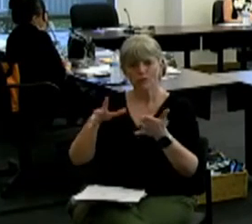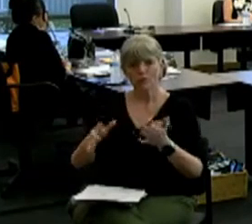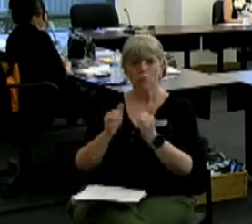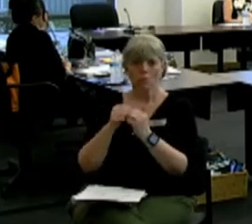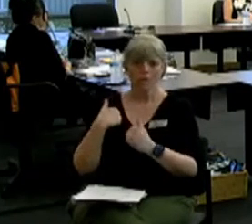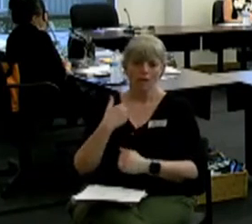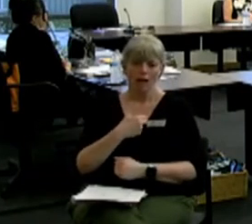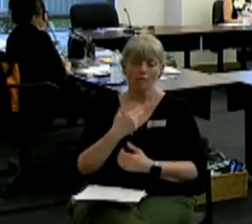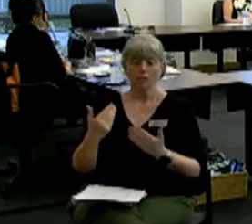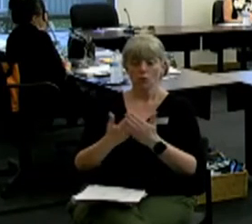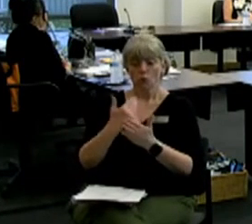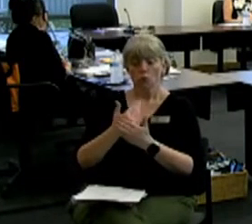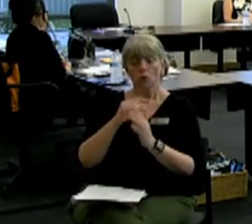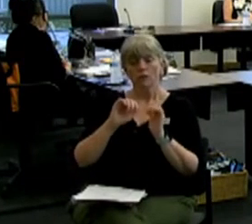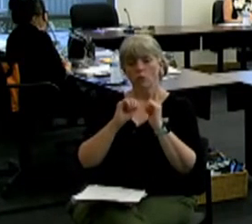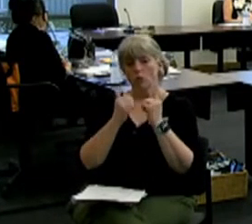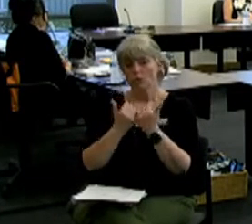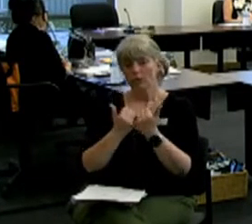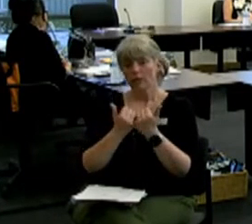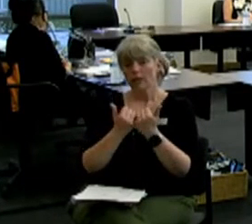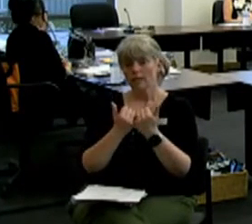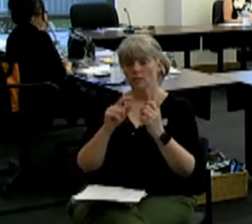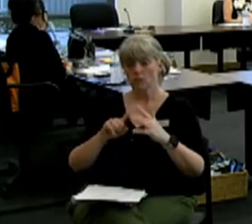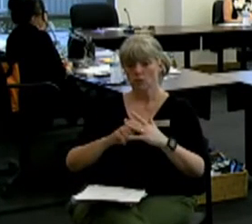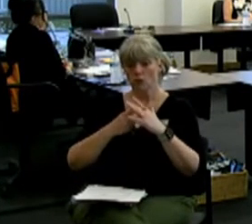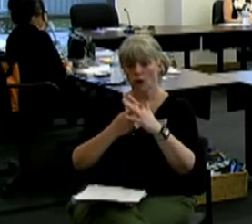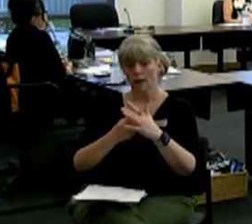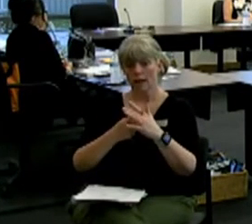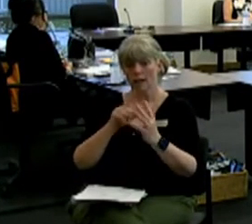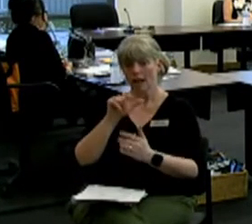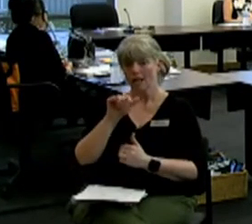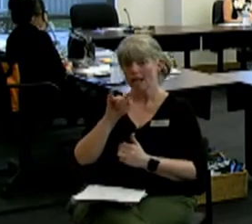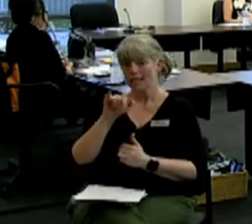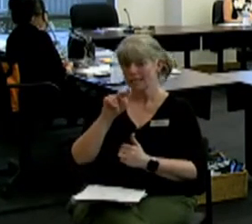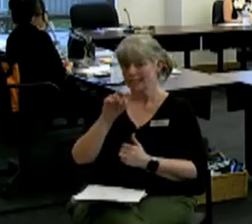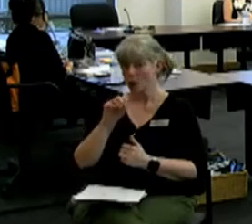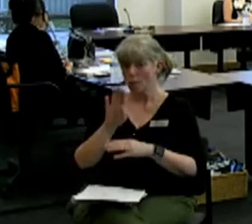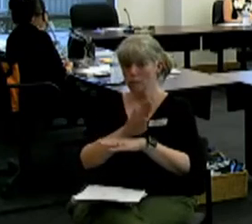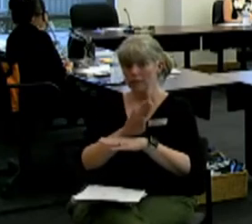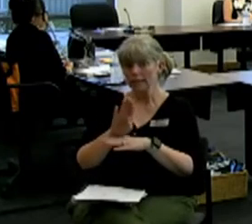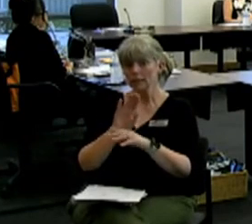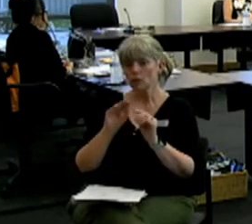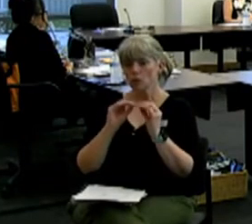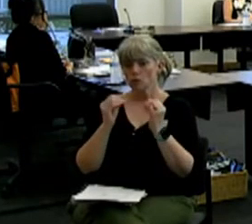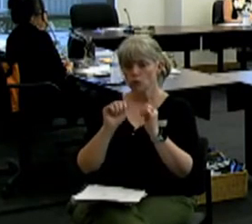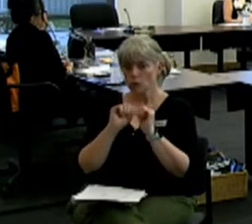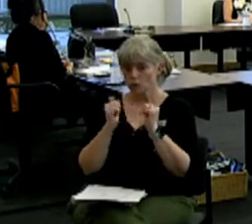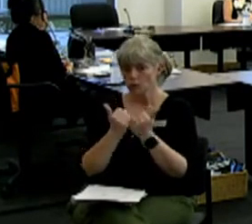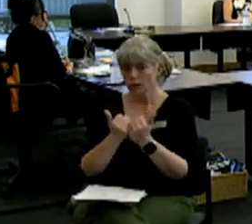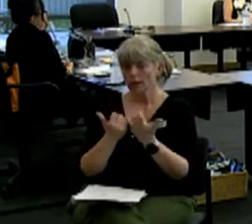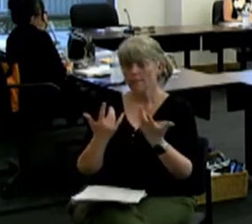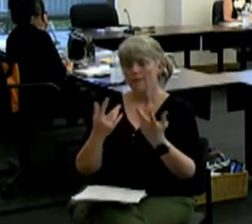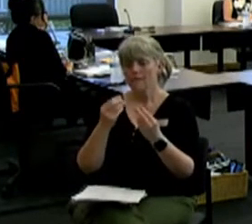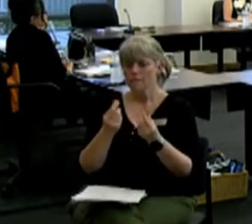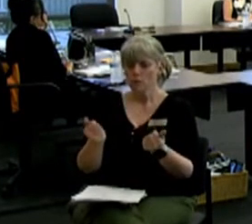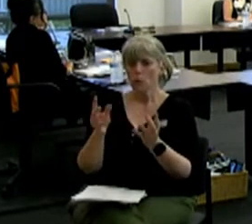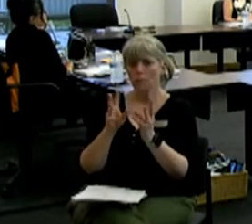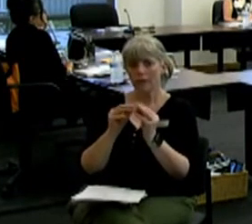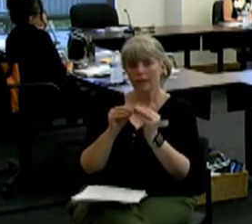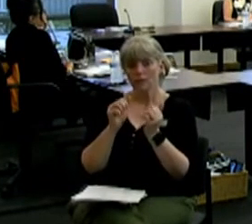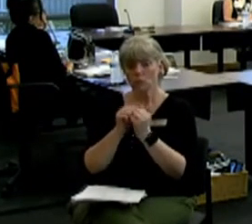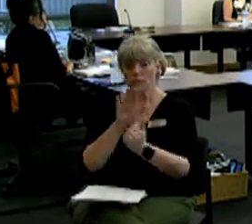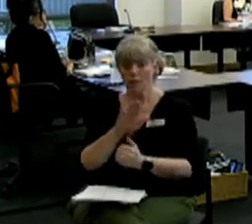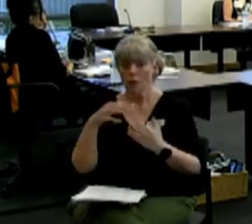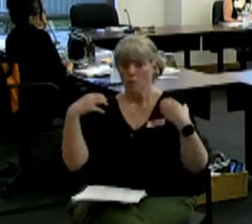new association in Joliet. It launched last summer. It's the Latino Economic Business Association. I've had a couple of meetings with